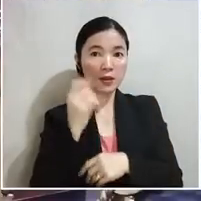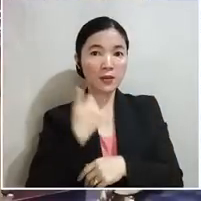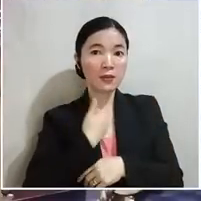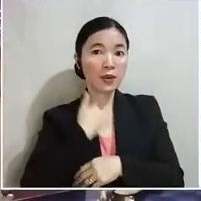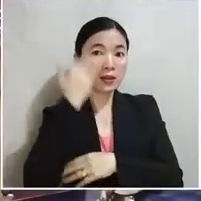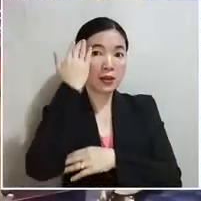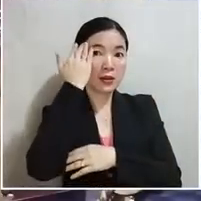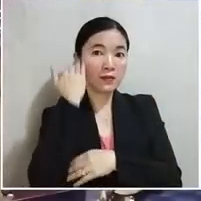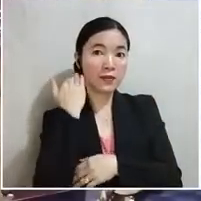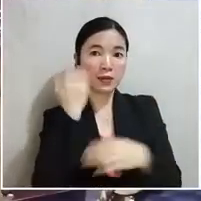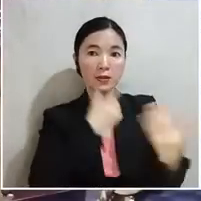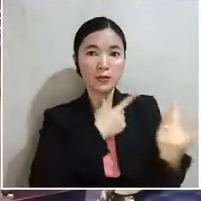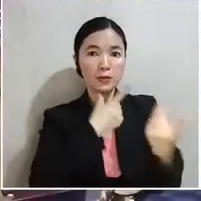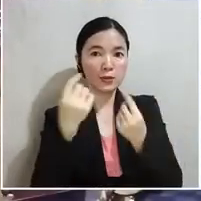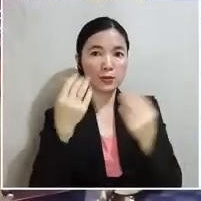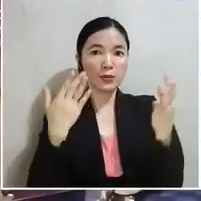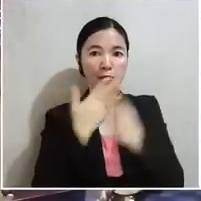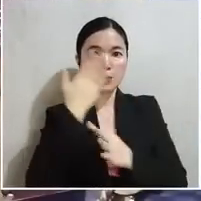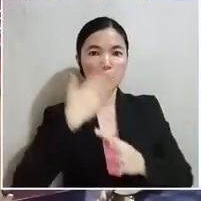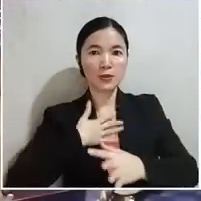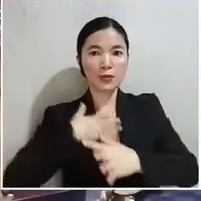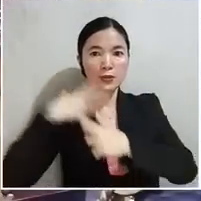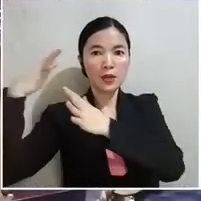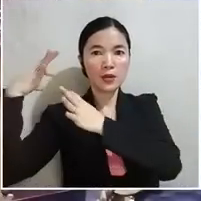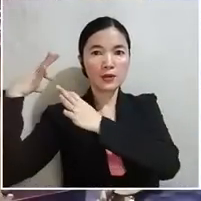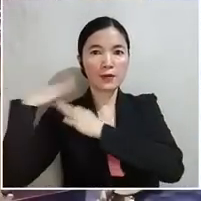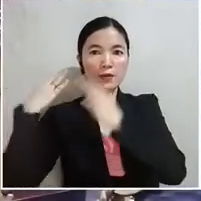have failed to do.